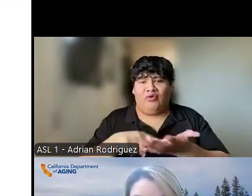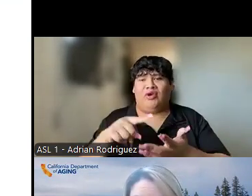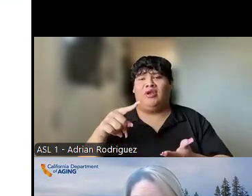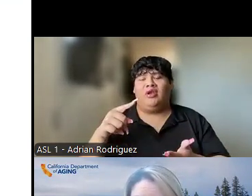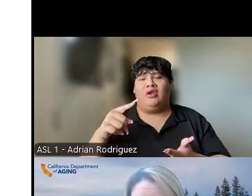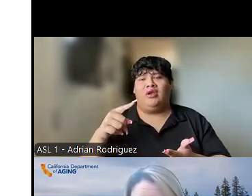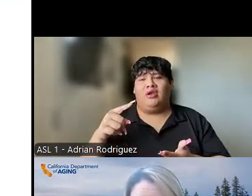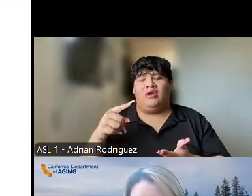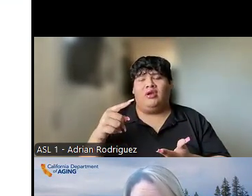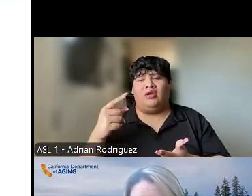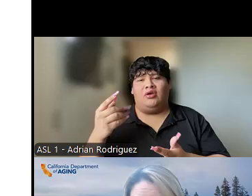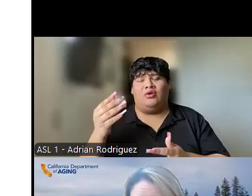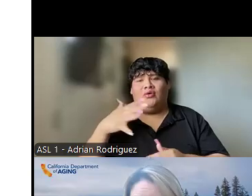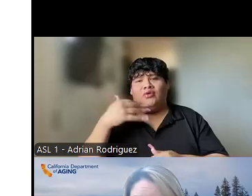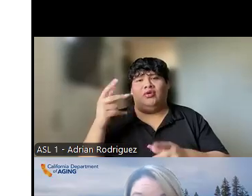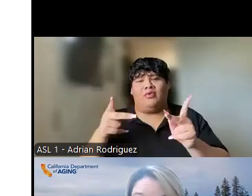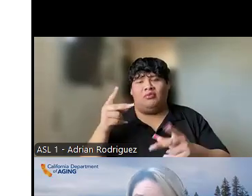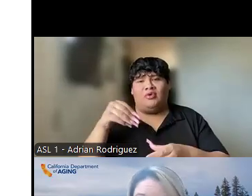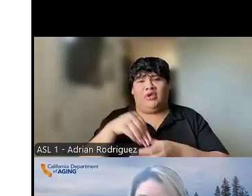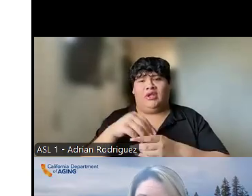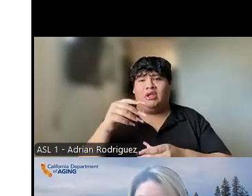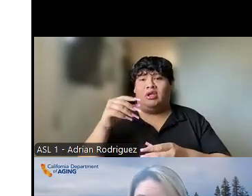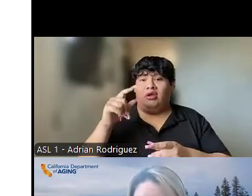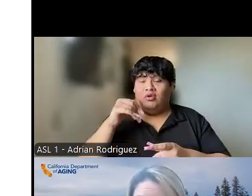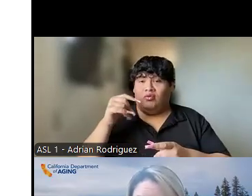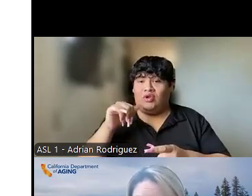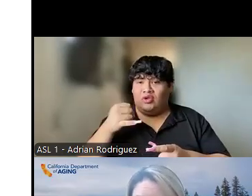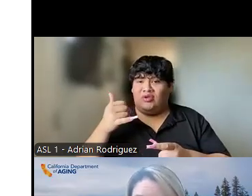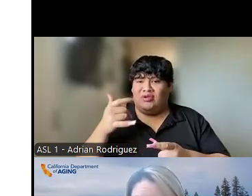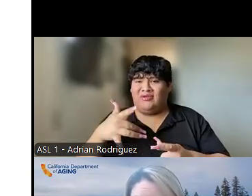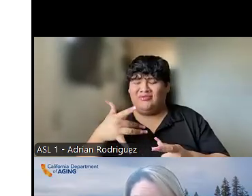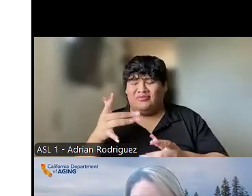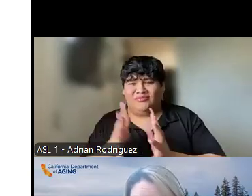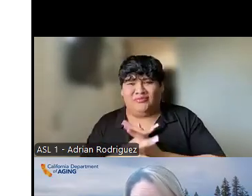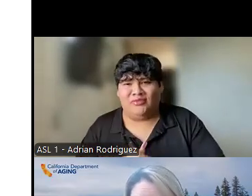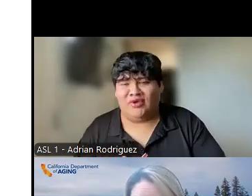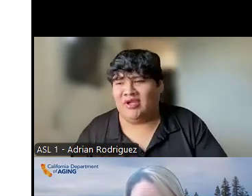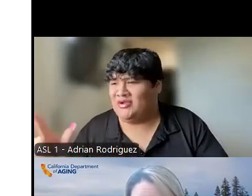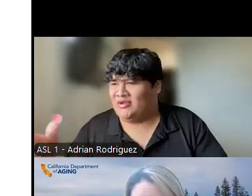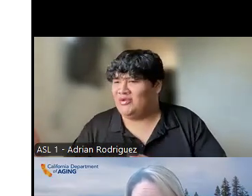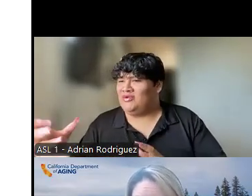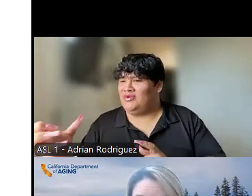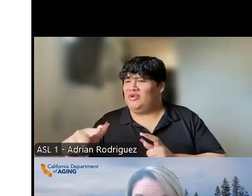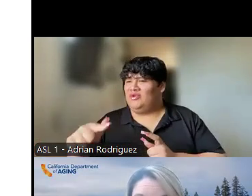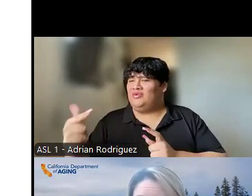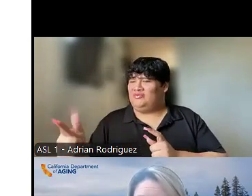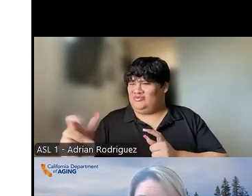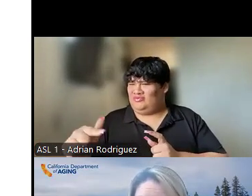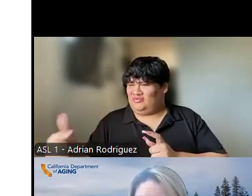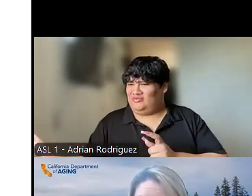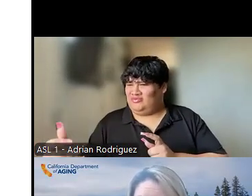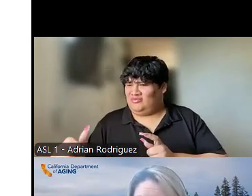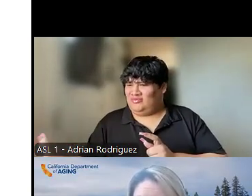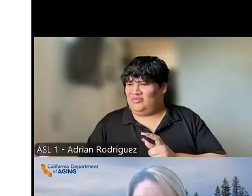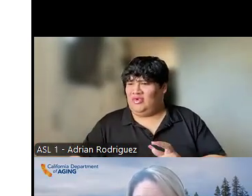impacting older adults and people with disabilities, which includes how we finance and pay for long-term services and supports. This continues